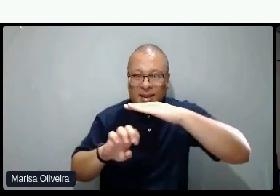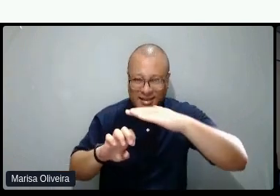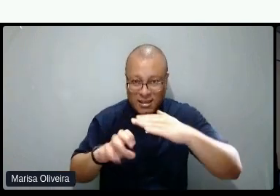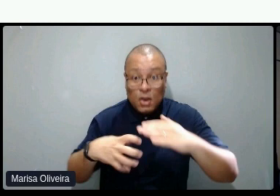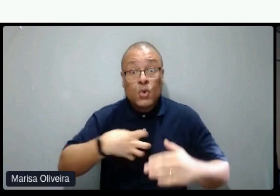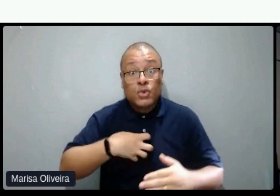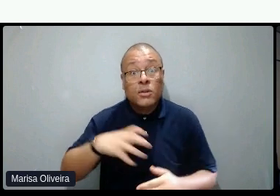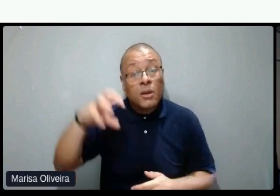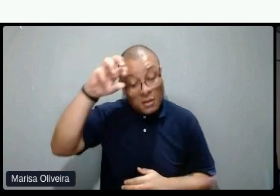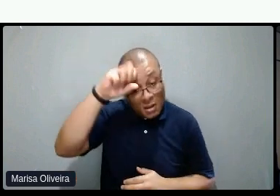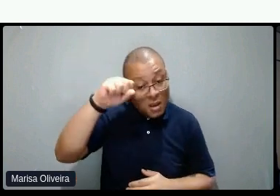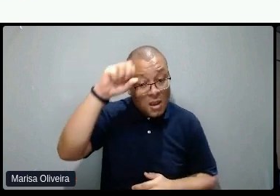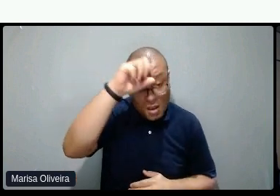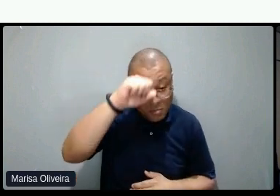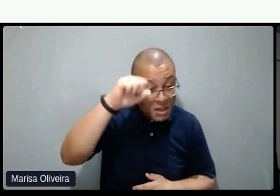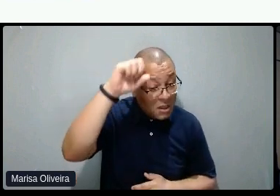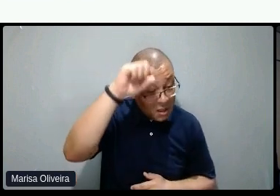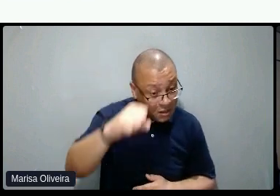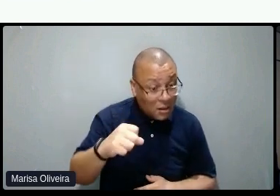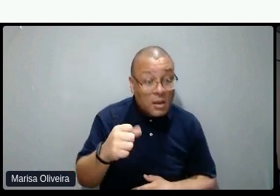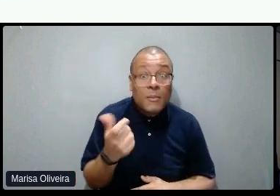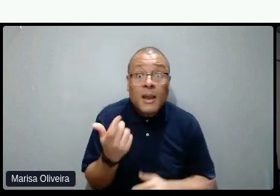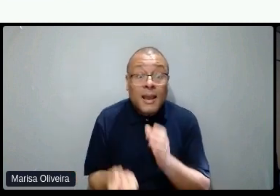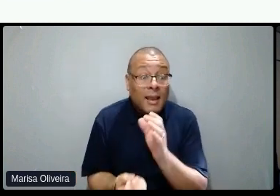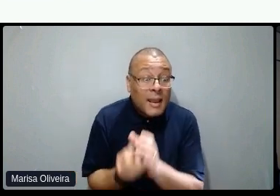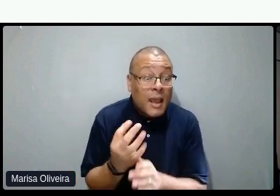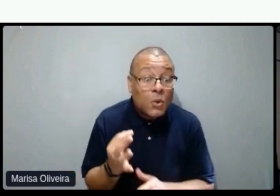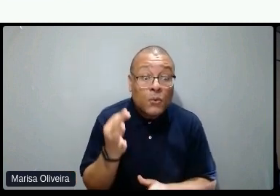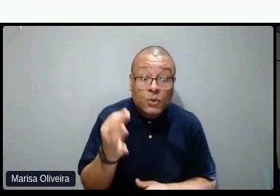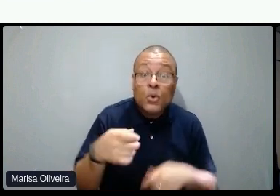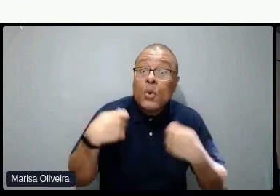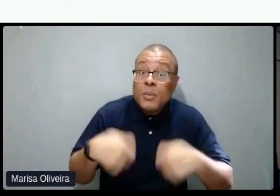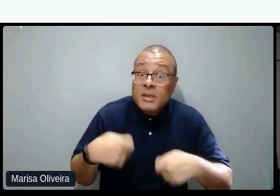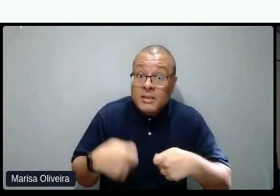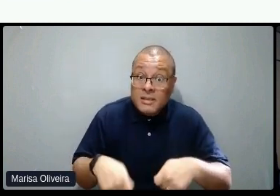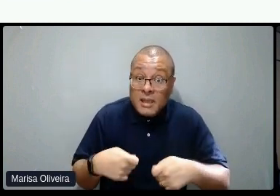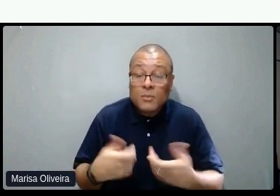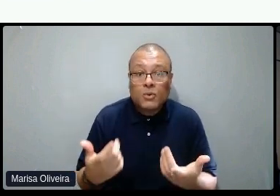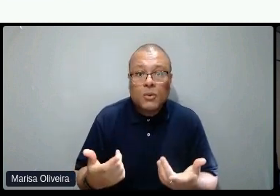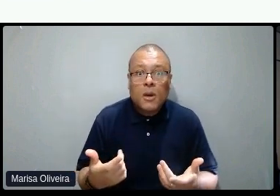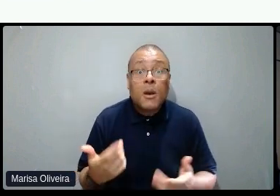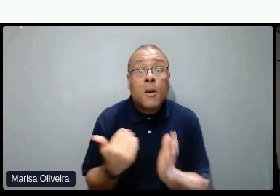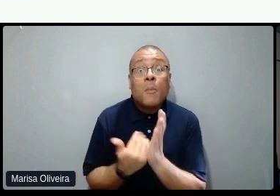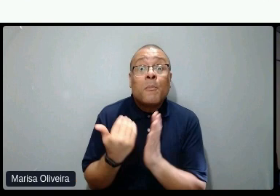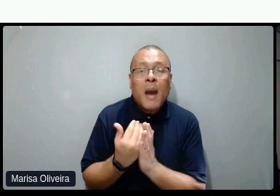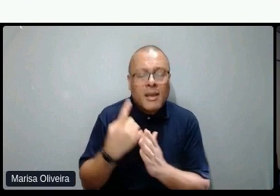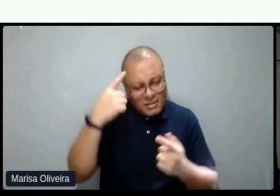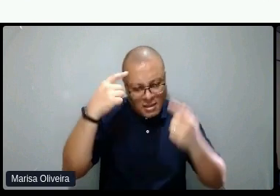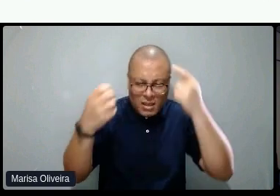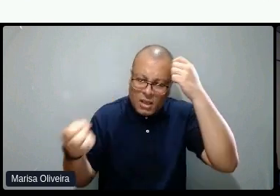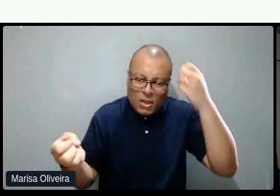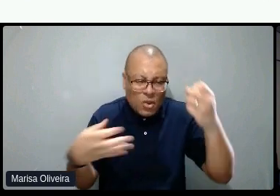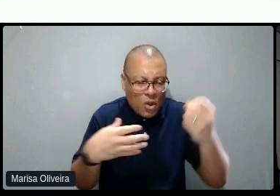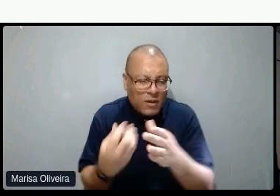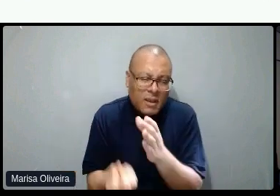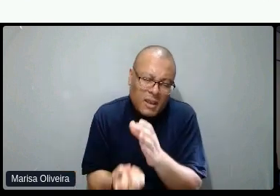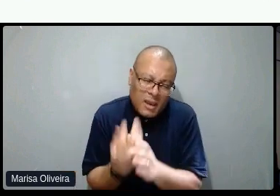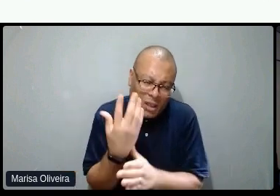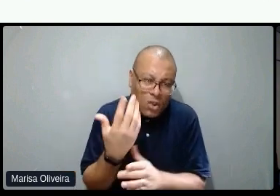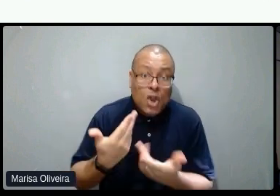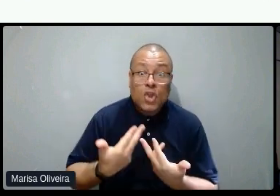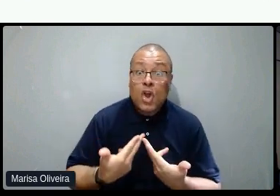need organizations that are able to adapt. We need organizations that have a lot of innovation, that create new